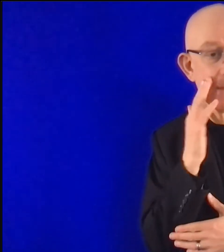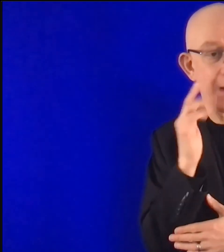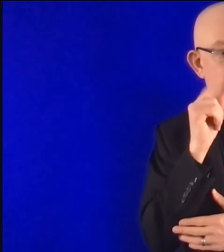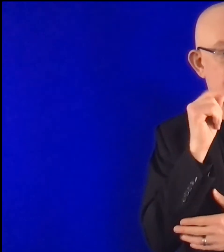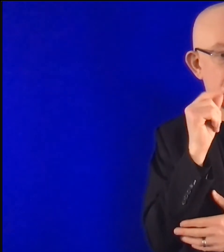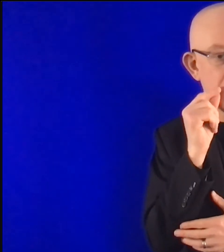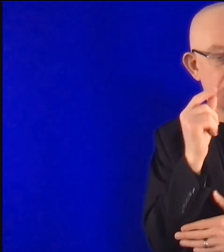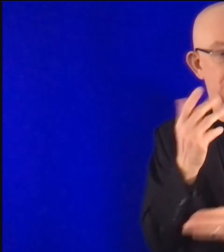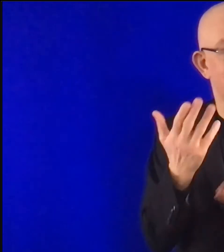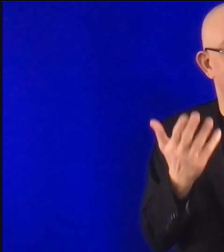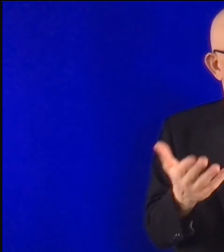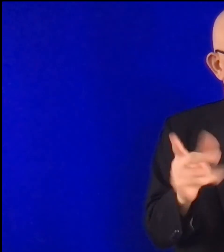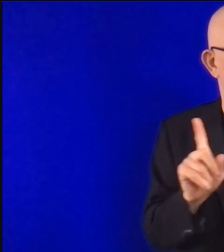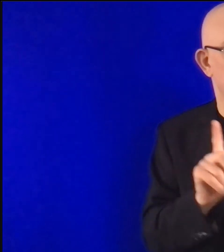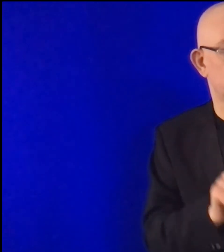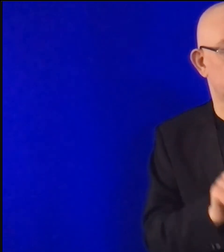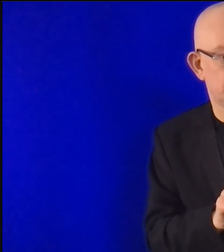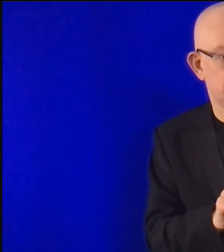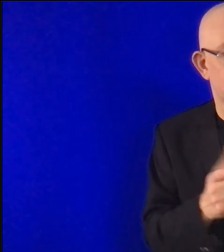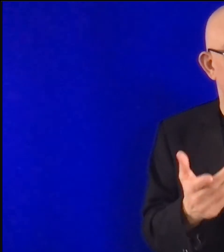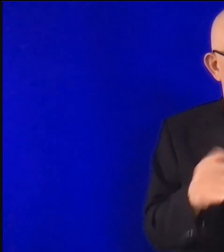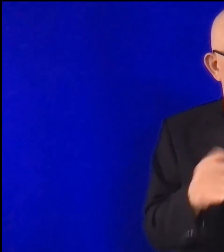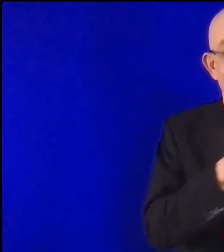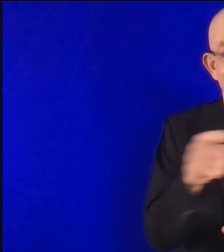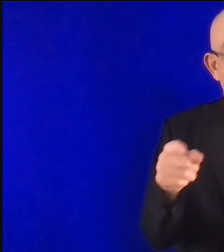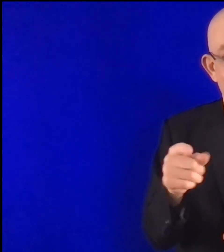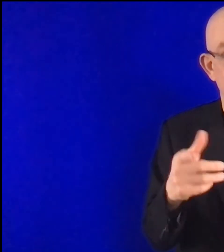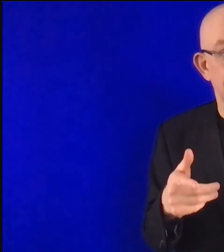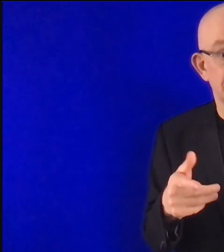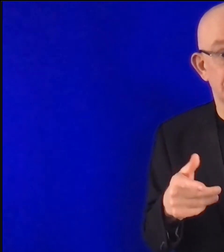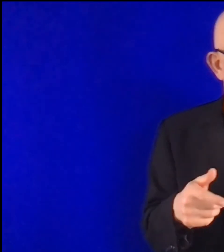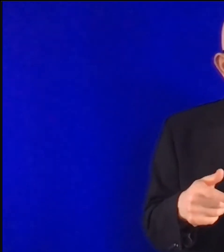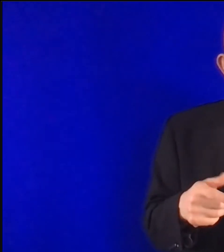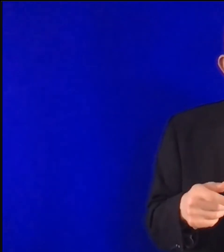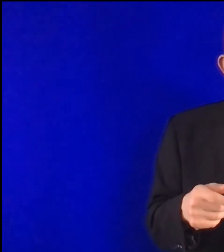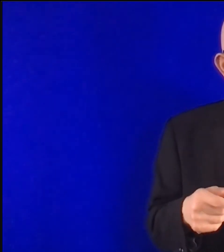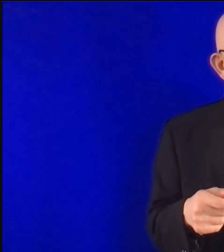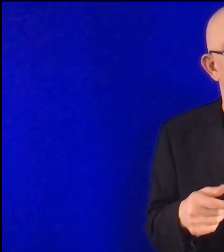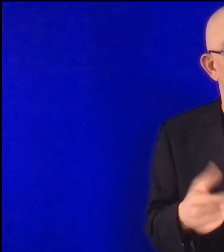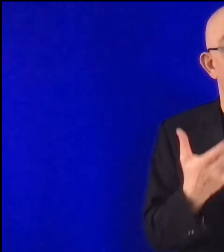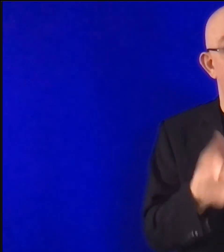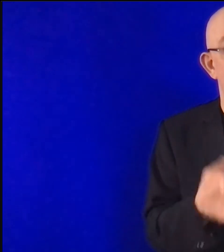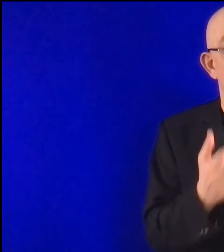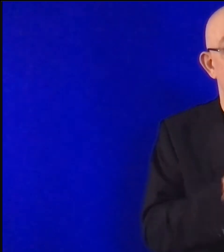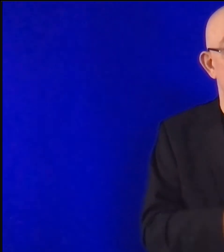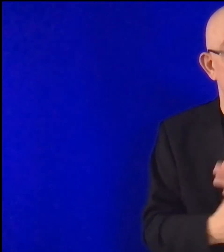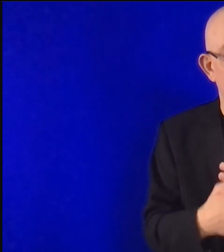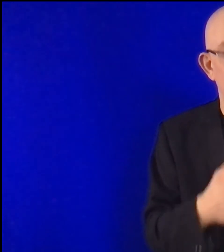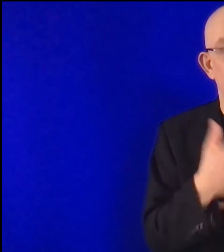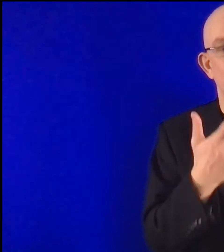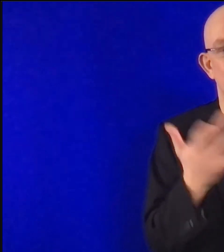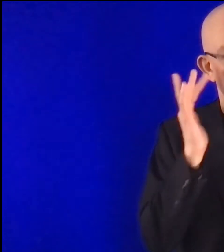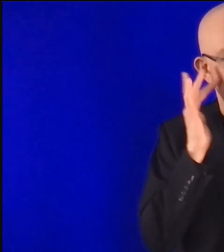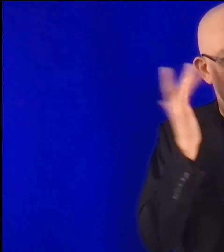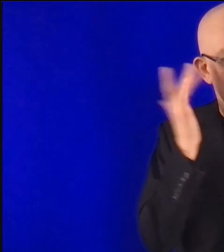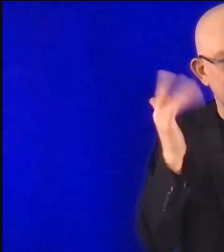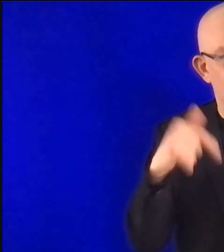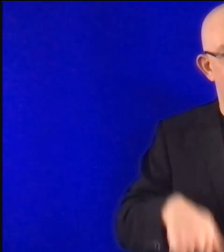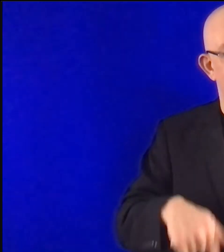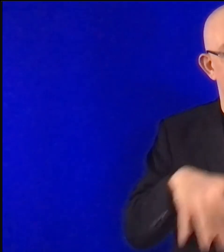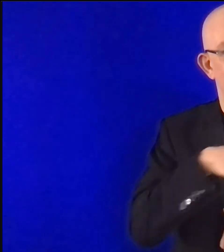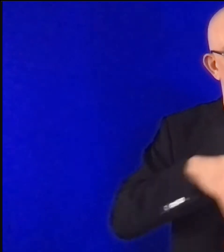of the cultural context, the social stigma, and also the inaccessibility that we face. For example, if we have to